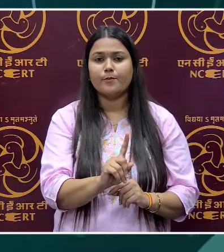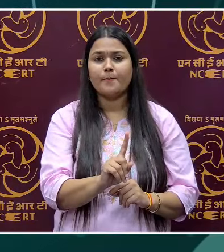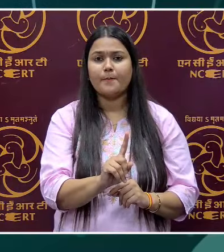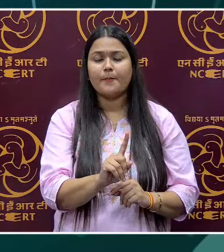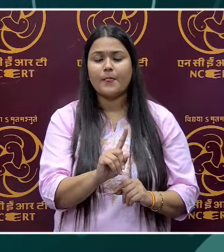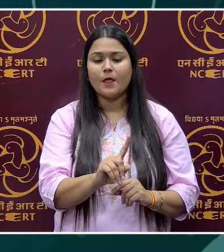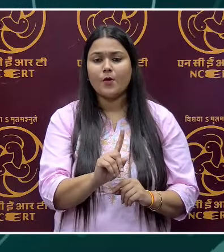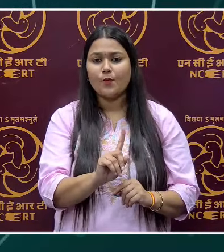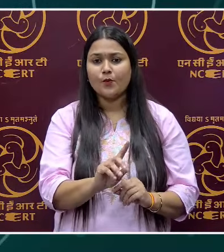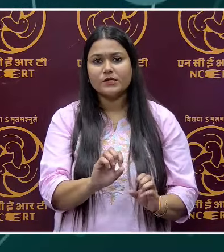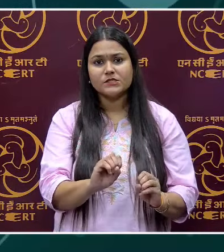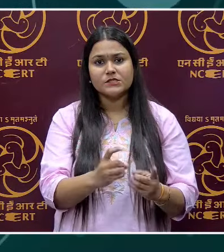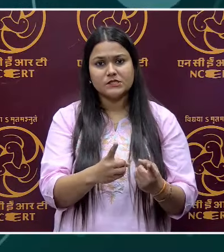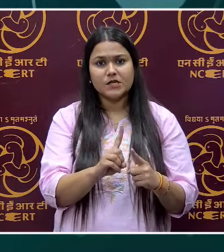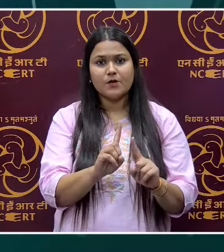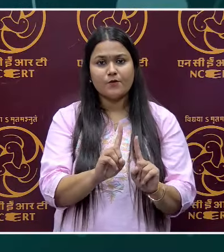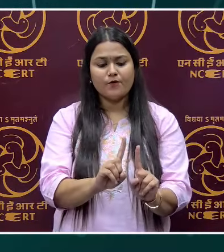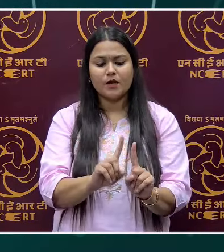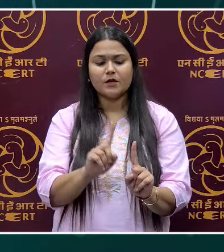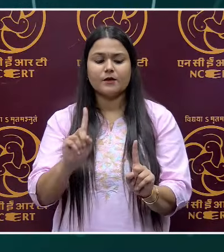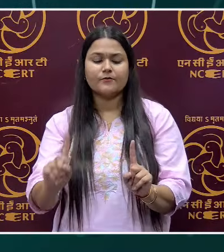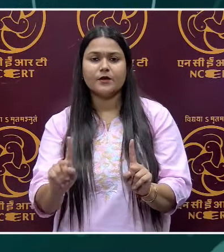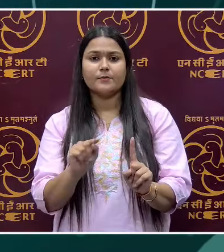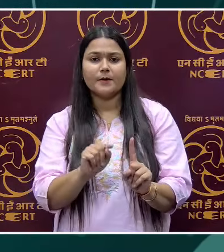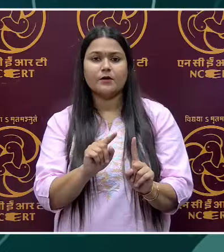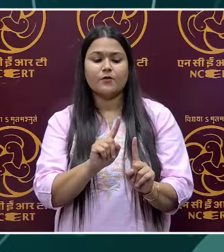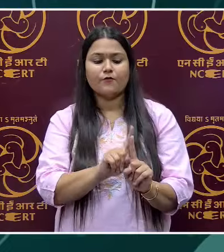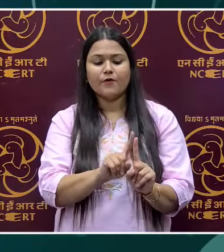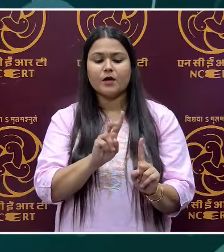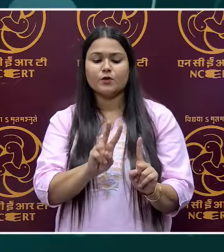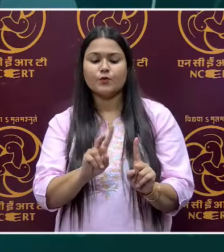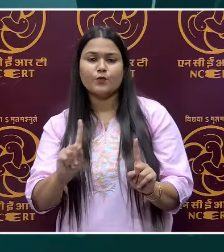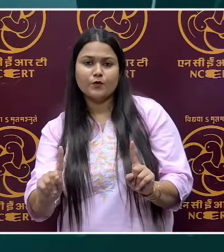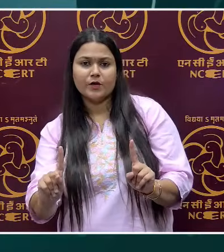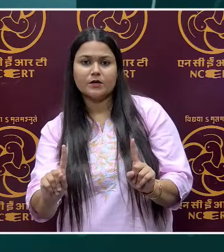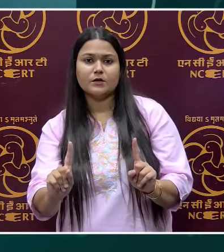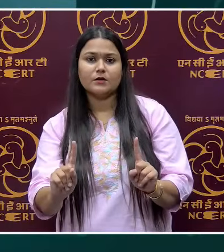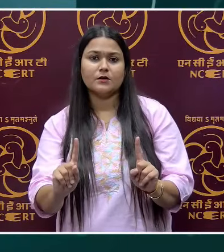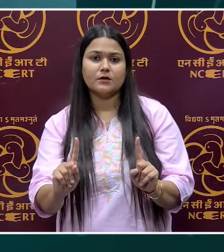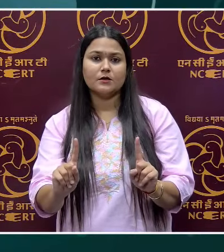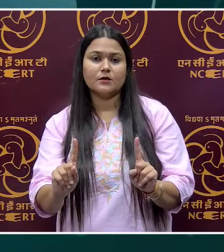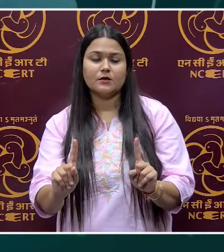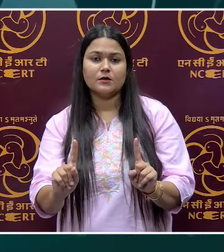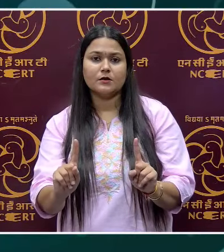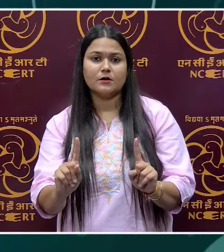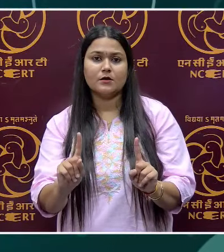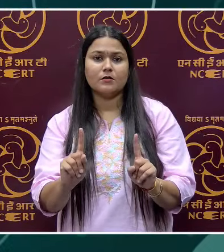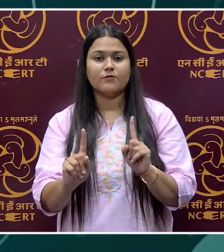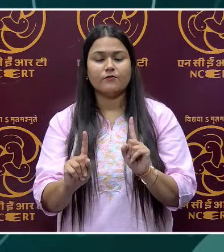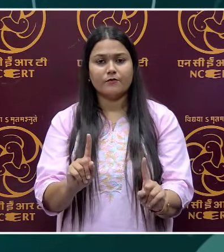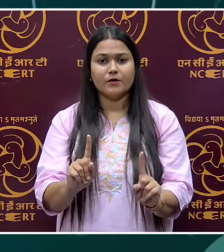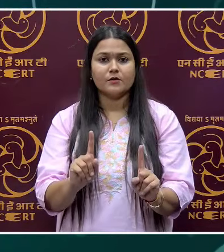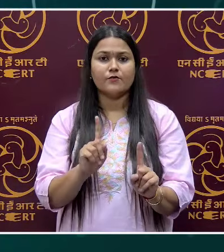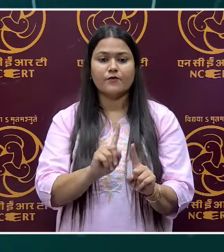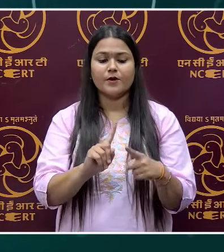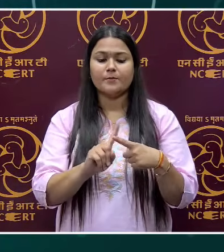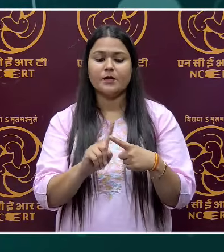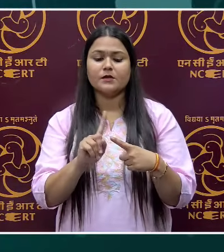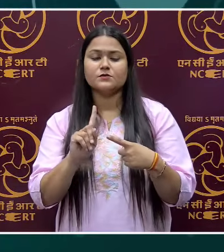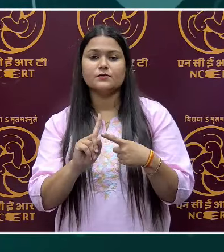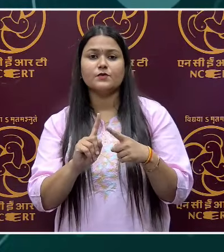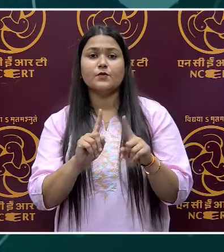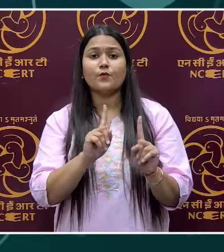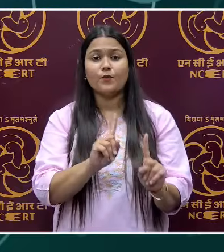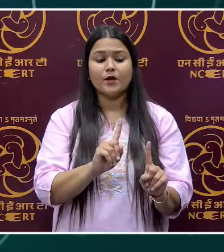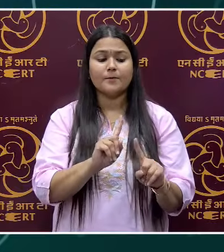we start 1 and 1, 2 ones, 1 and 1, 1 will come here, then 1 plus 1 it will become